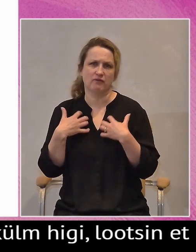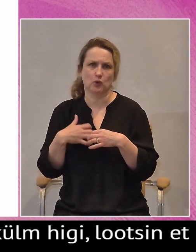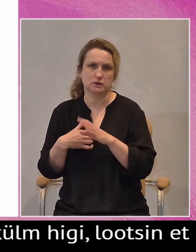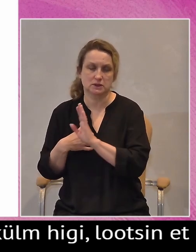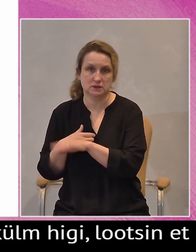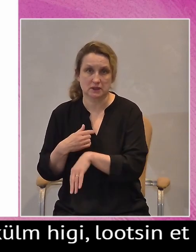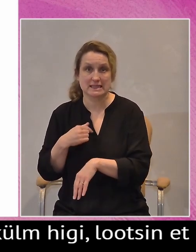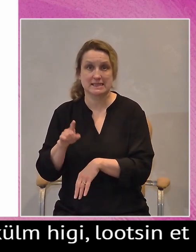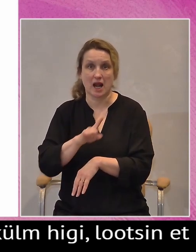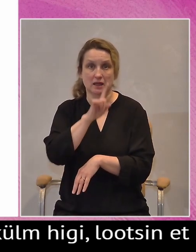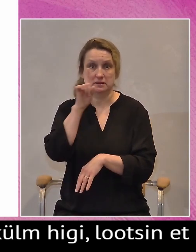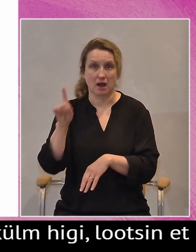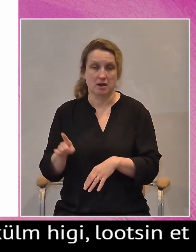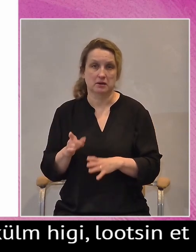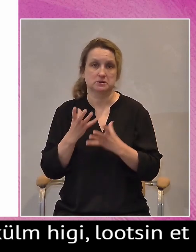The